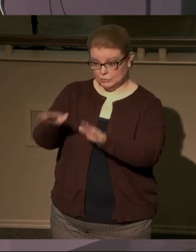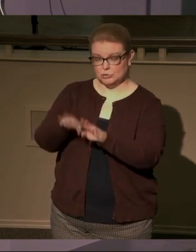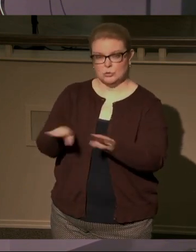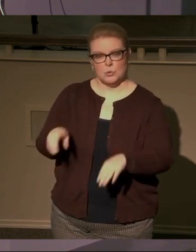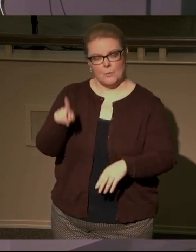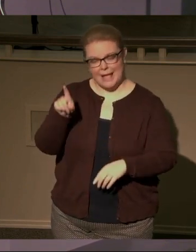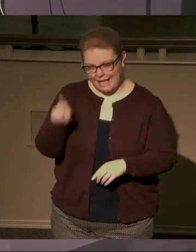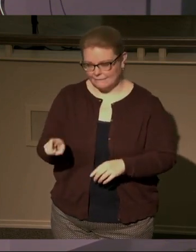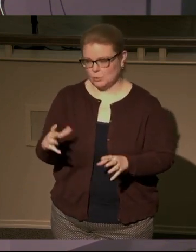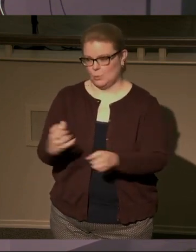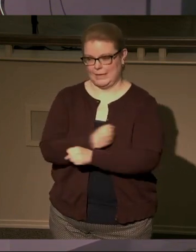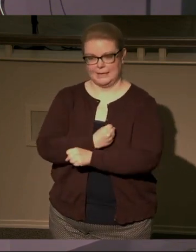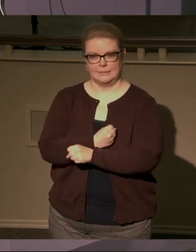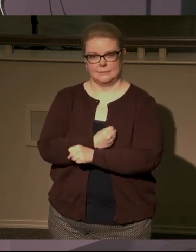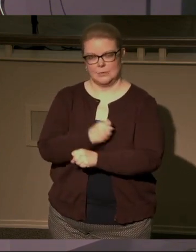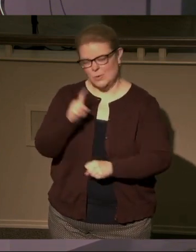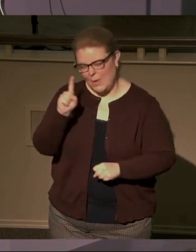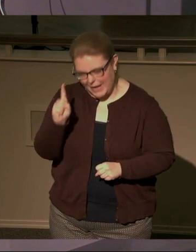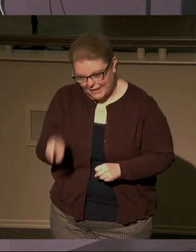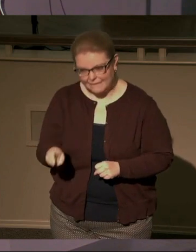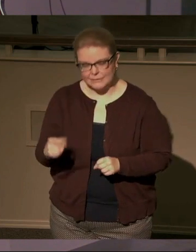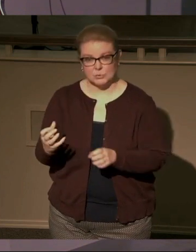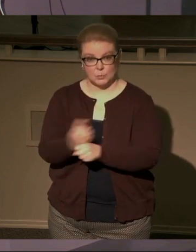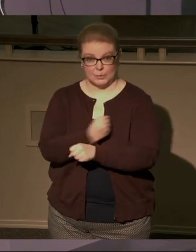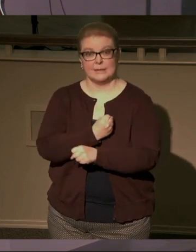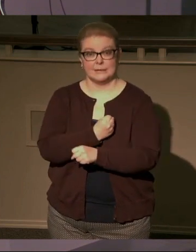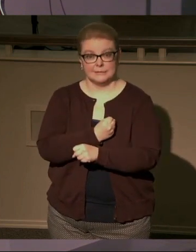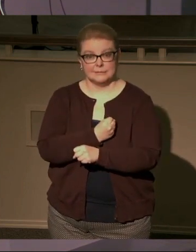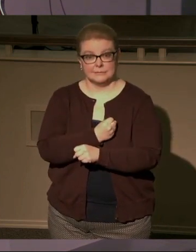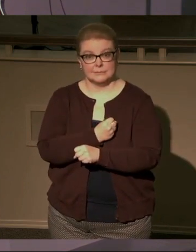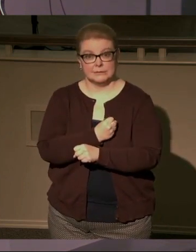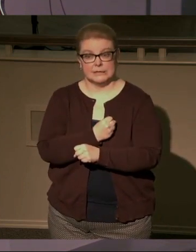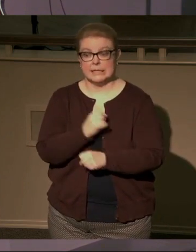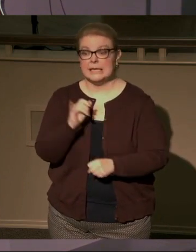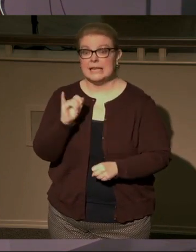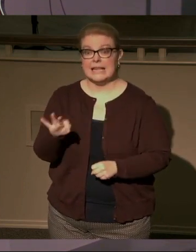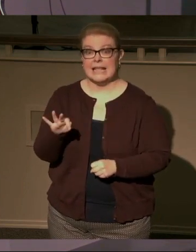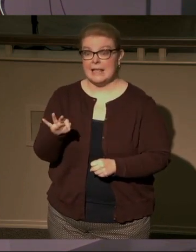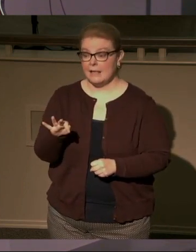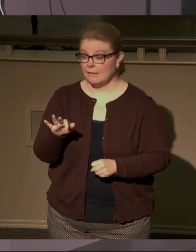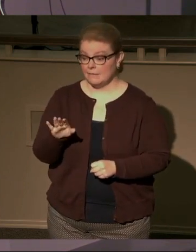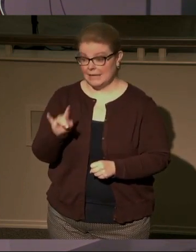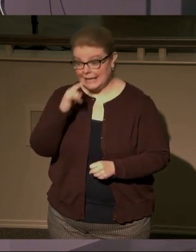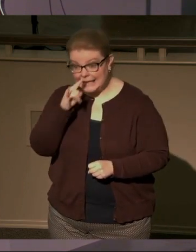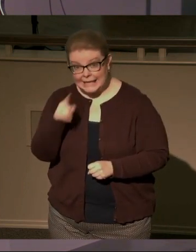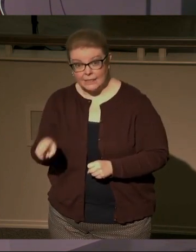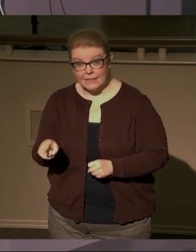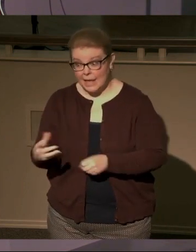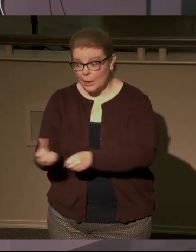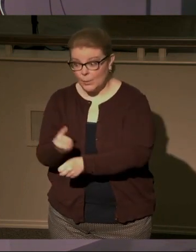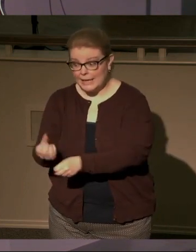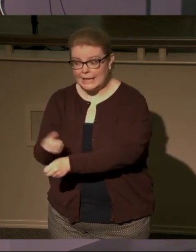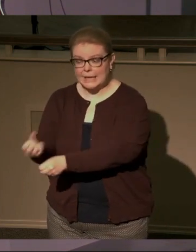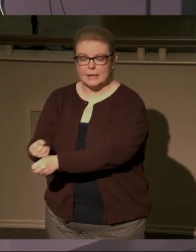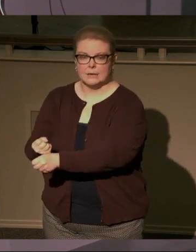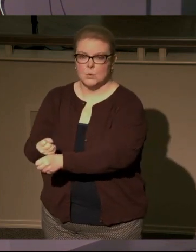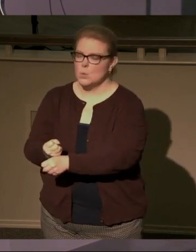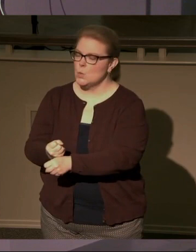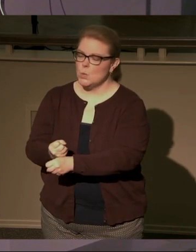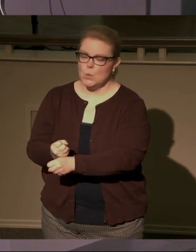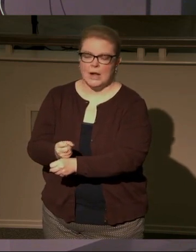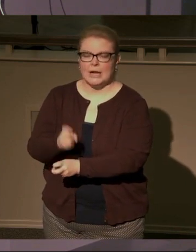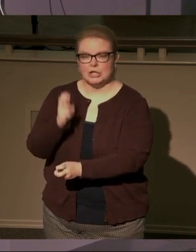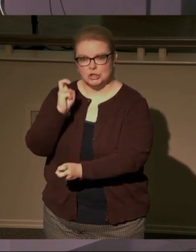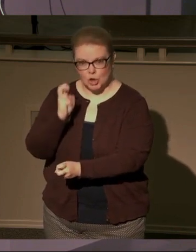win. You have to win. If your kids start winning, it's really hard to take back